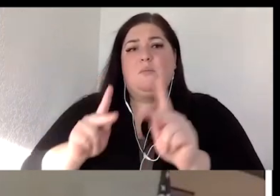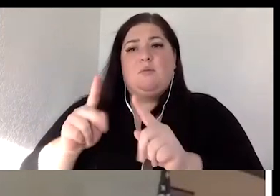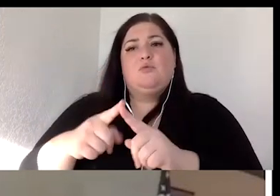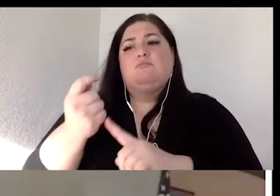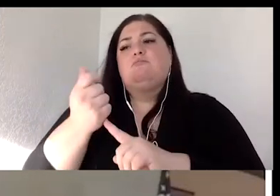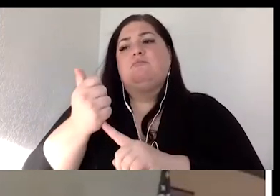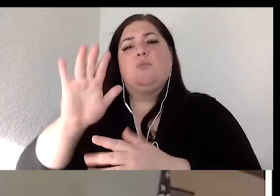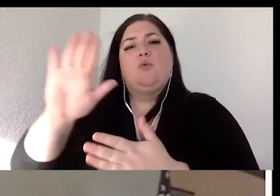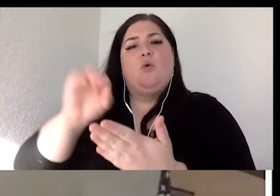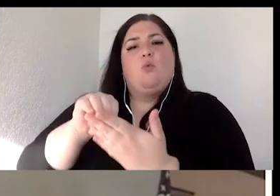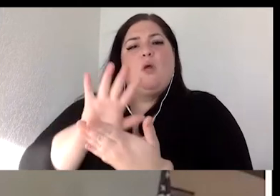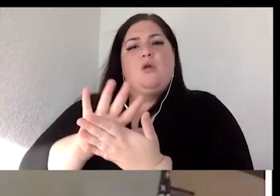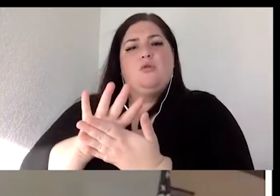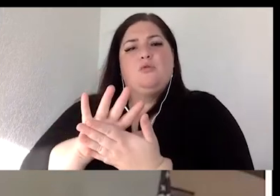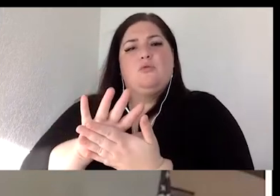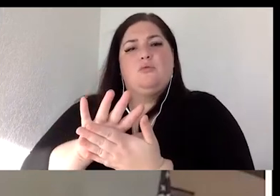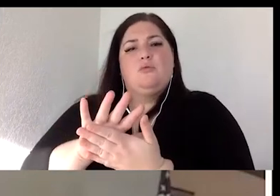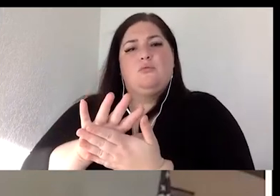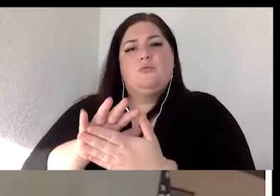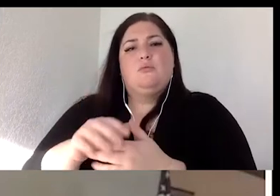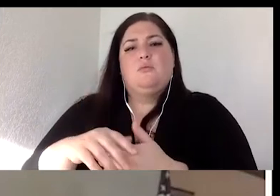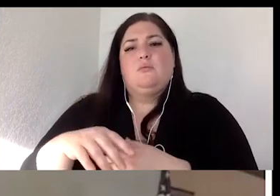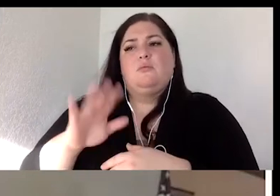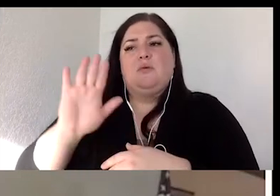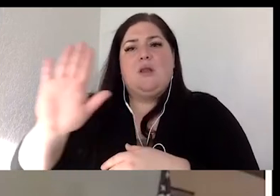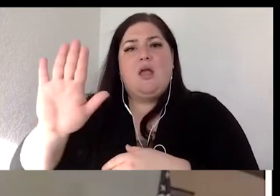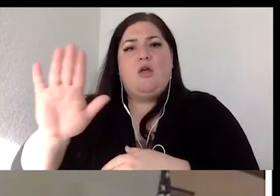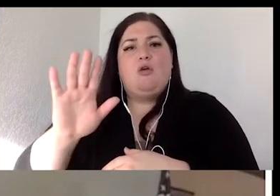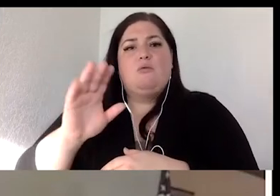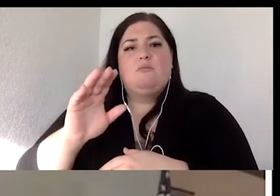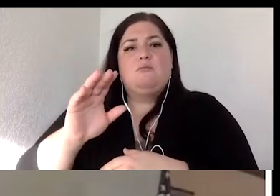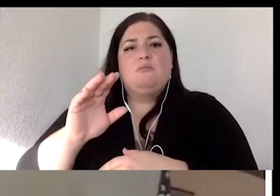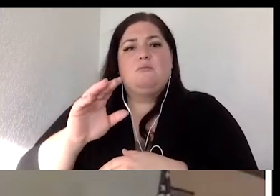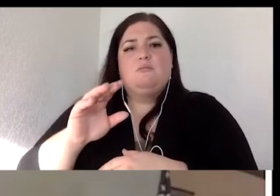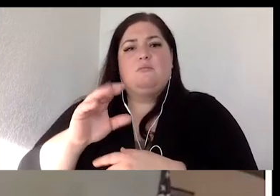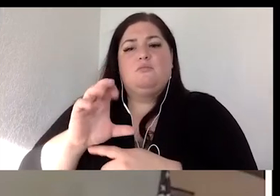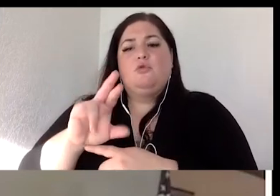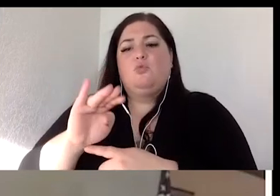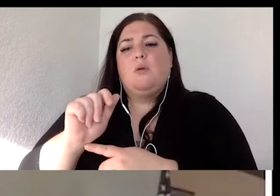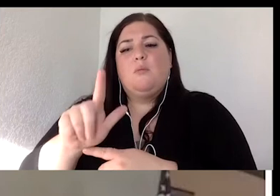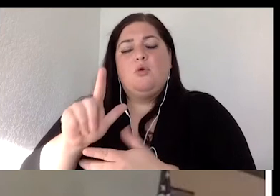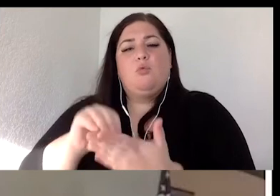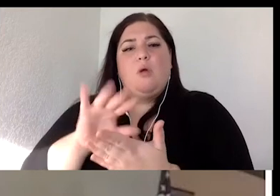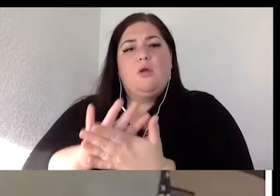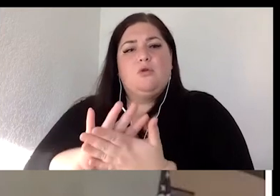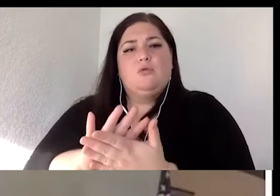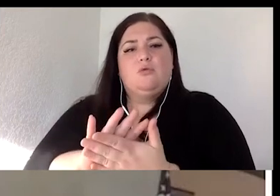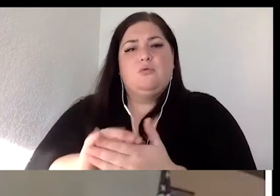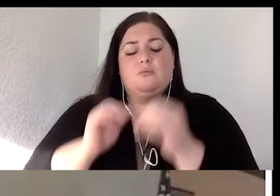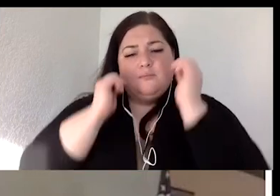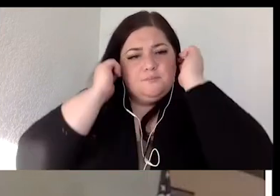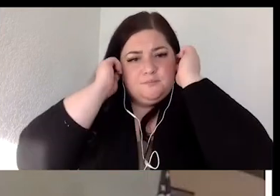trafficking to expunge the criminal record, as Senate Bill 4 and Stephanie Kunze managed to get through a few years